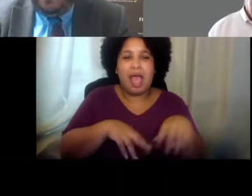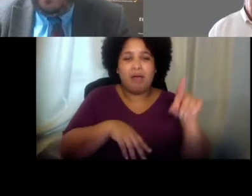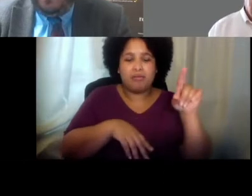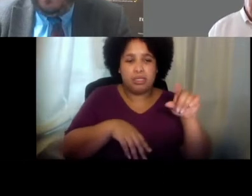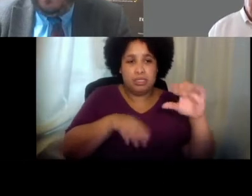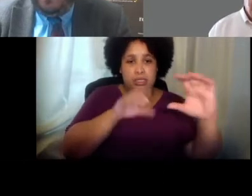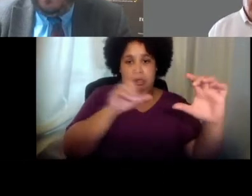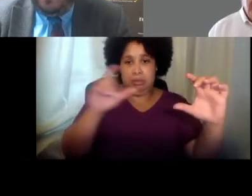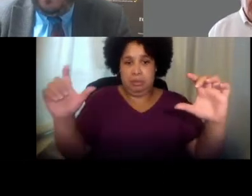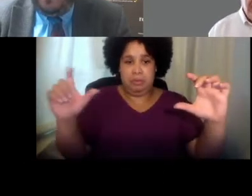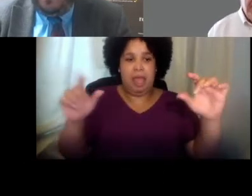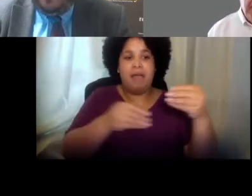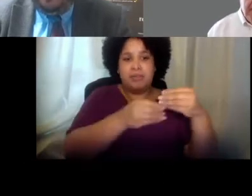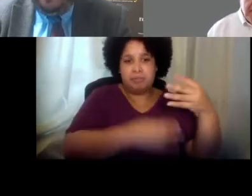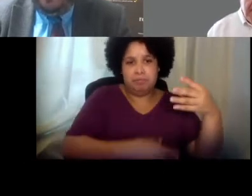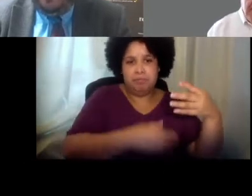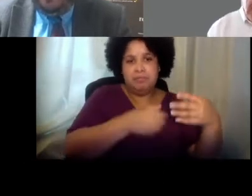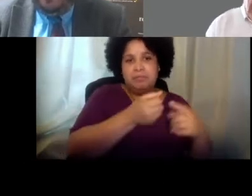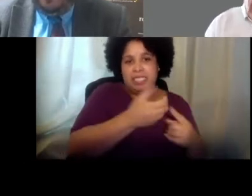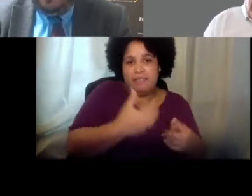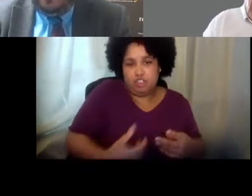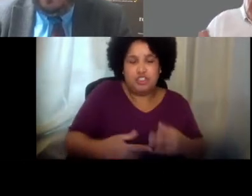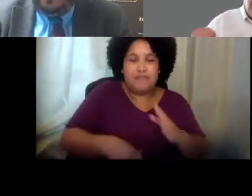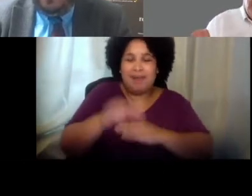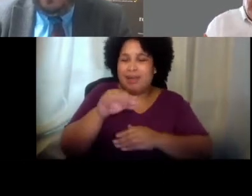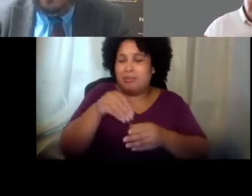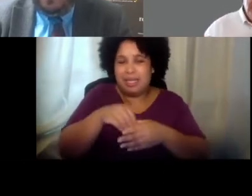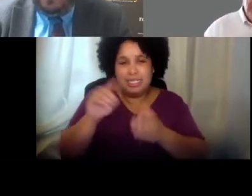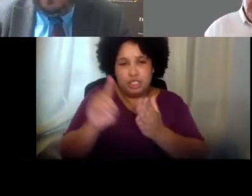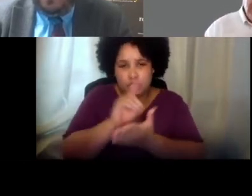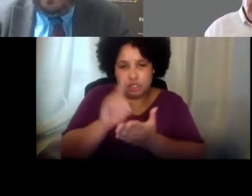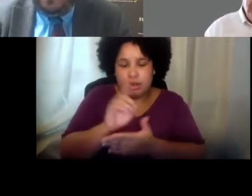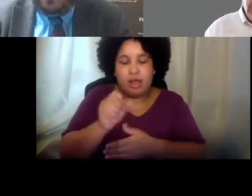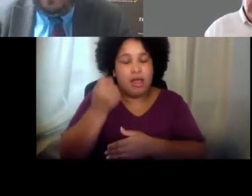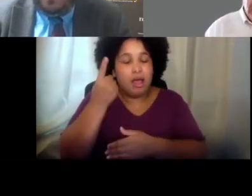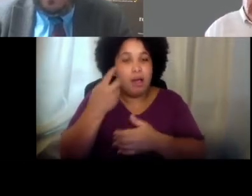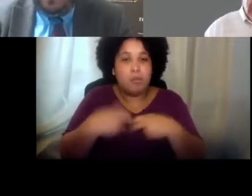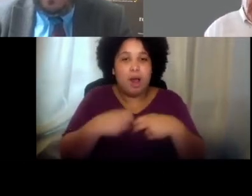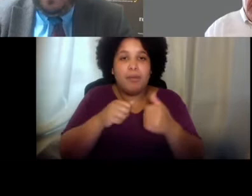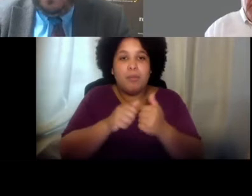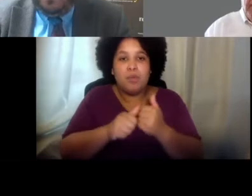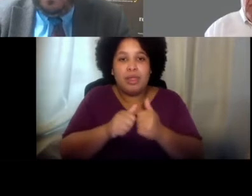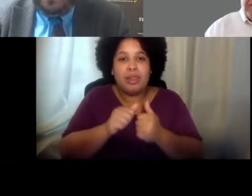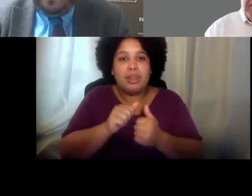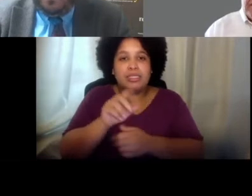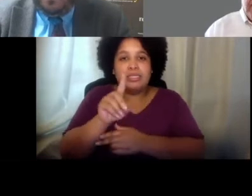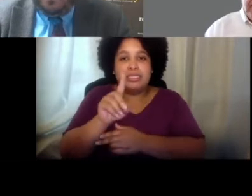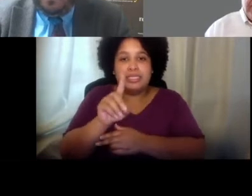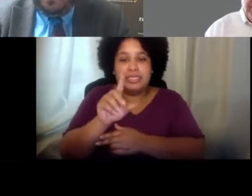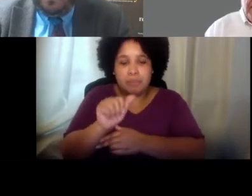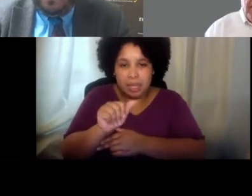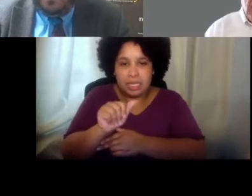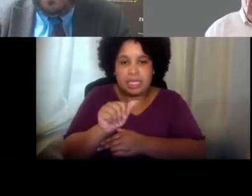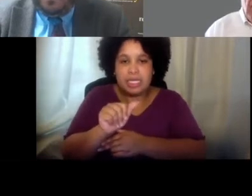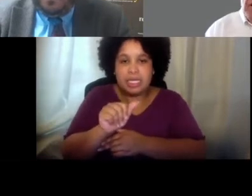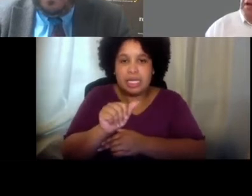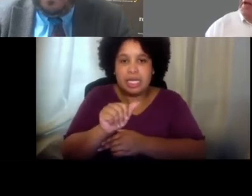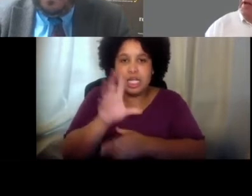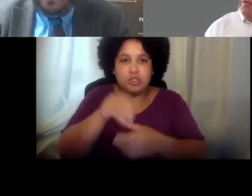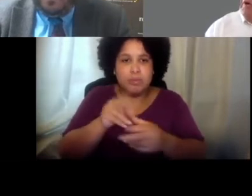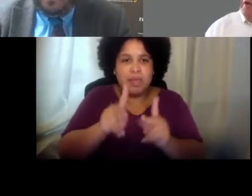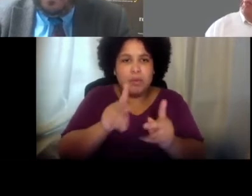And these definitions can be found in the dictionary. The problem with disability inclusion is everybody wants to get scientific